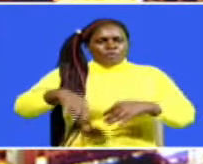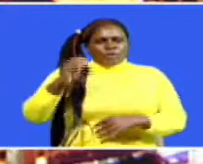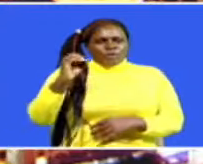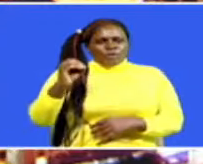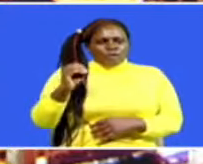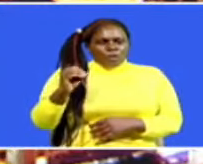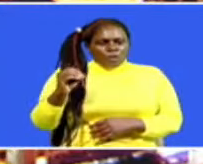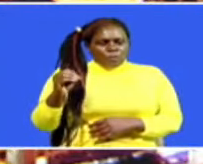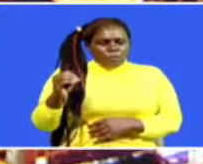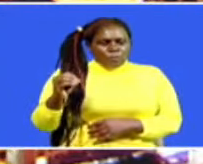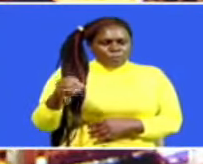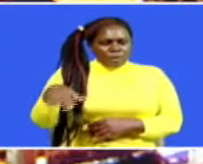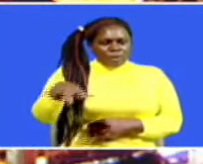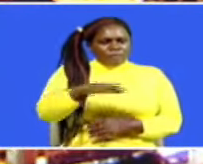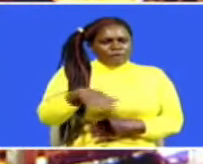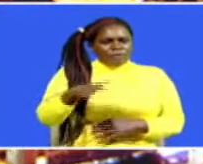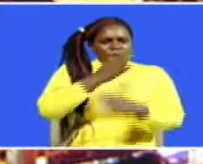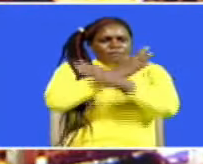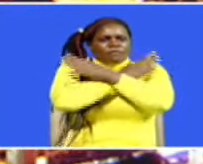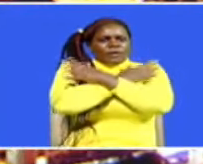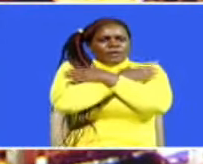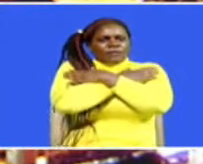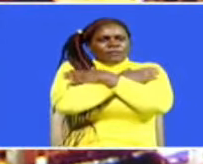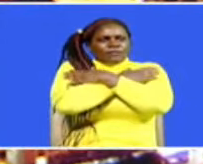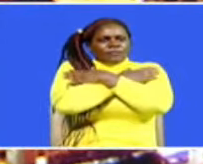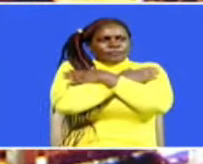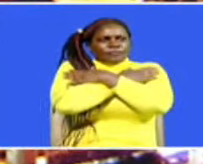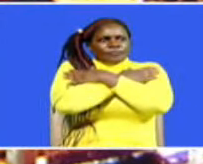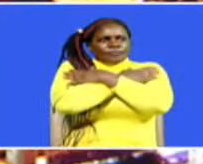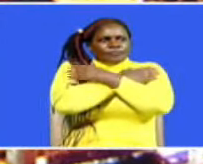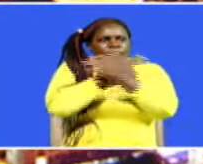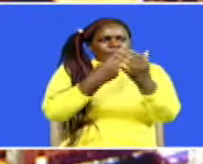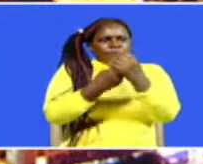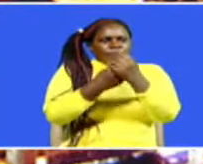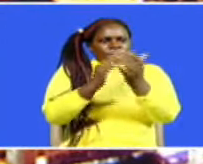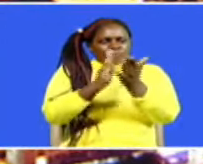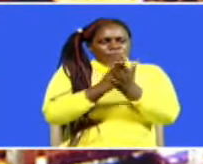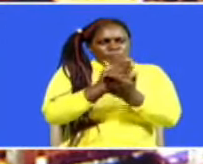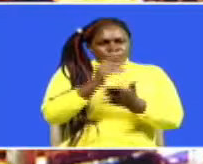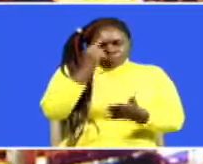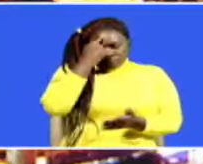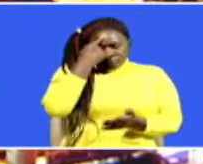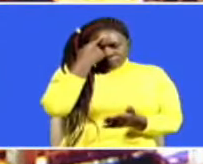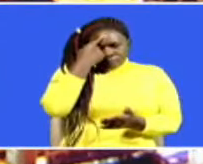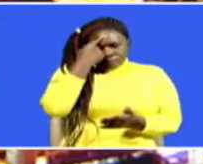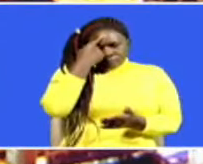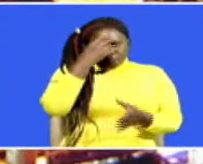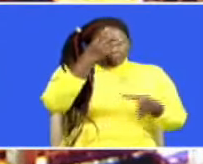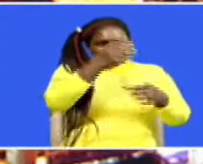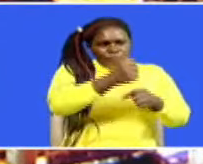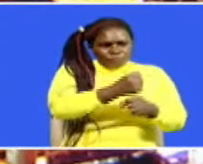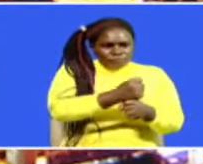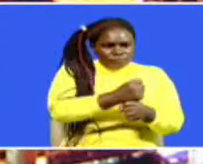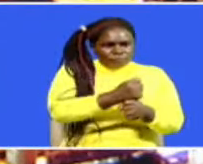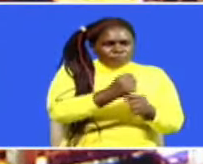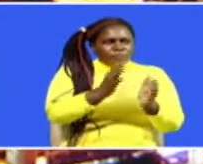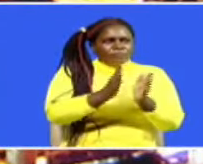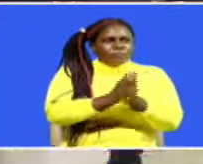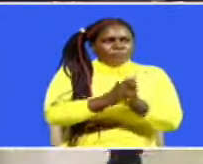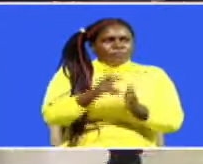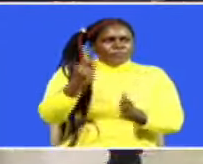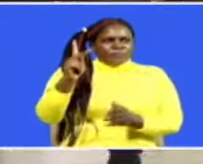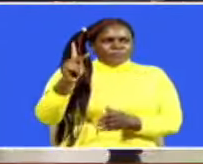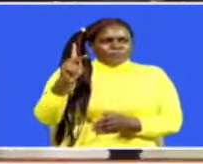mileage and environmental friendly, after a partnership between Asian motor manufacturer King Long and